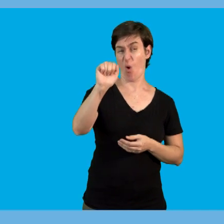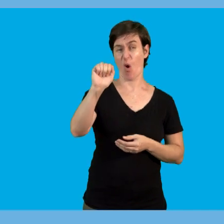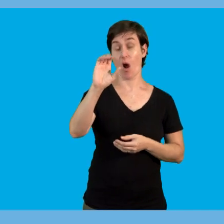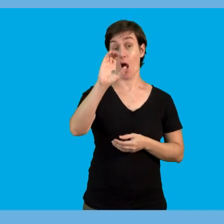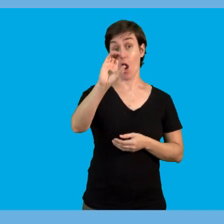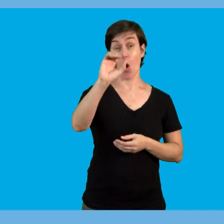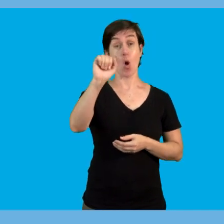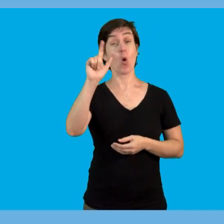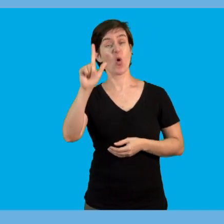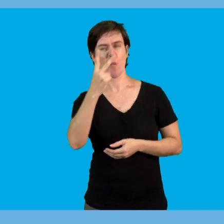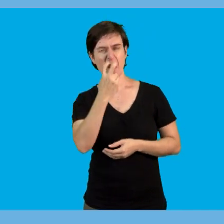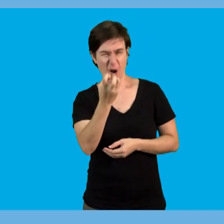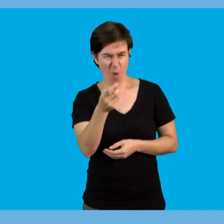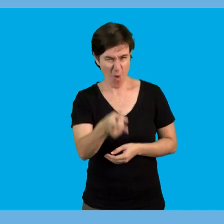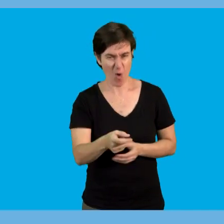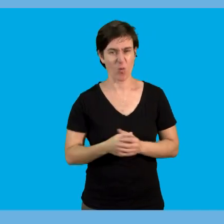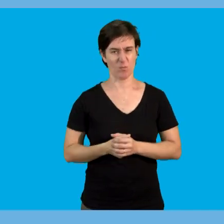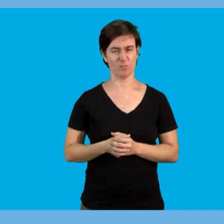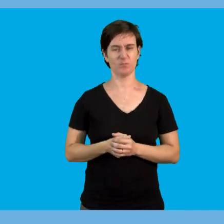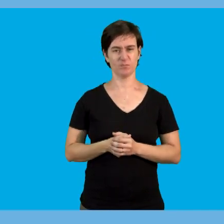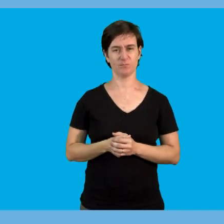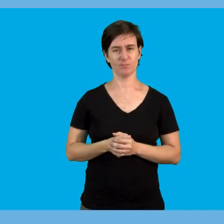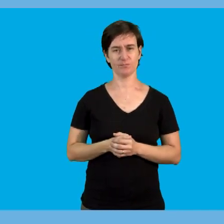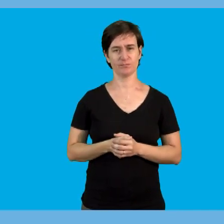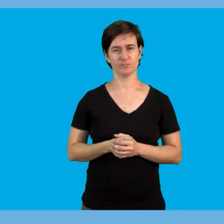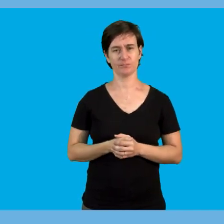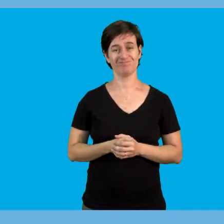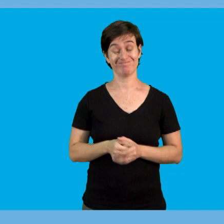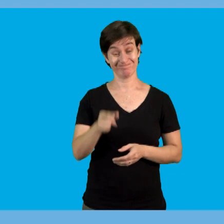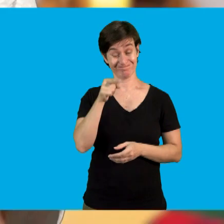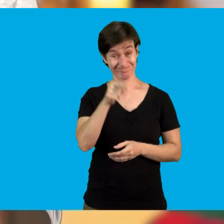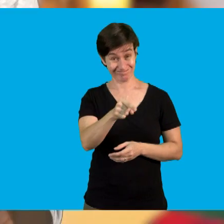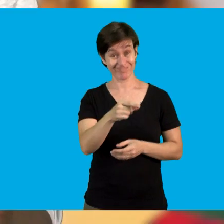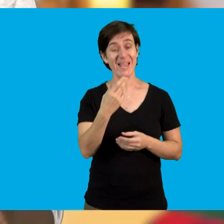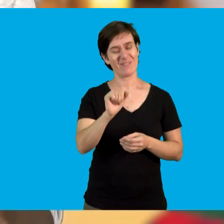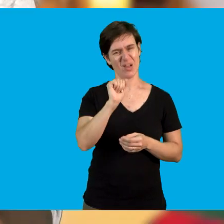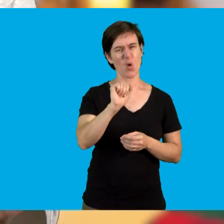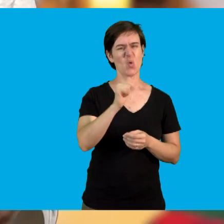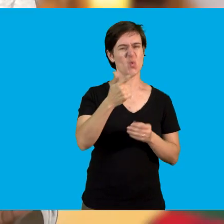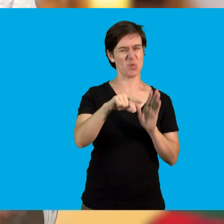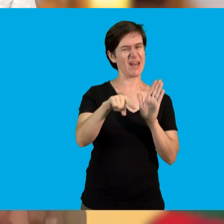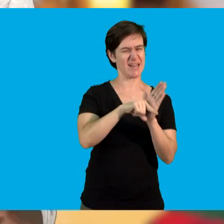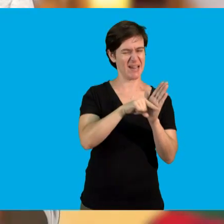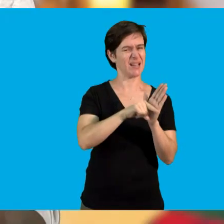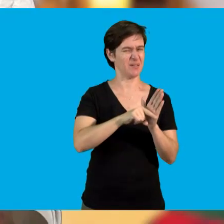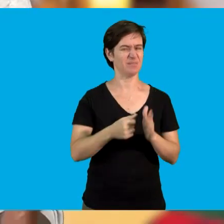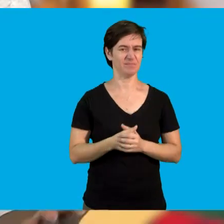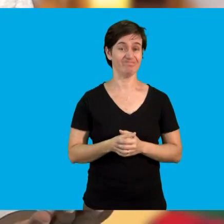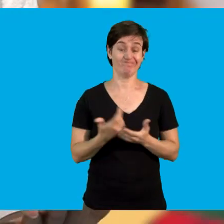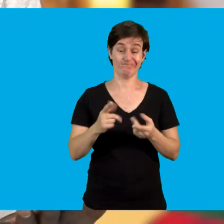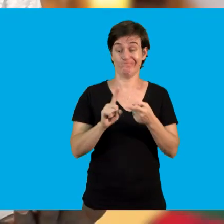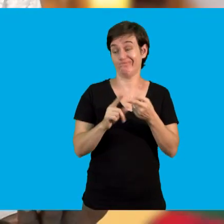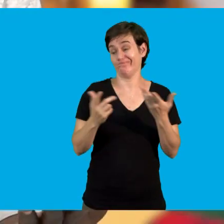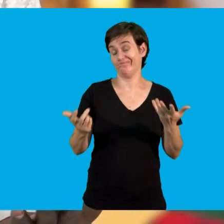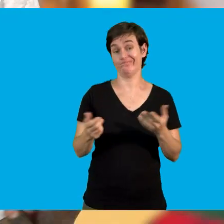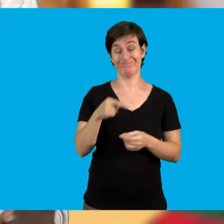our main source of electricity or our main source of generating electricity, and that comes with its own disadvantages. Number